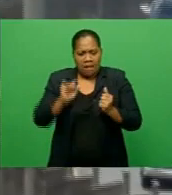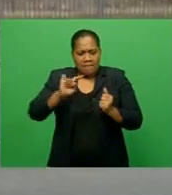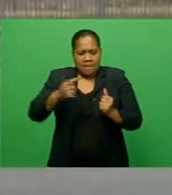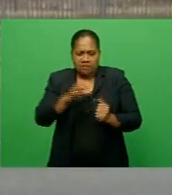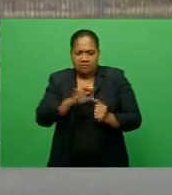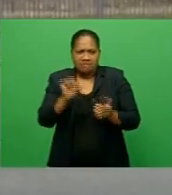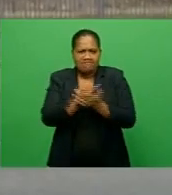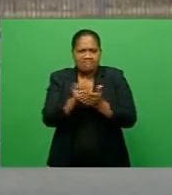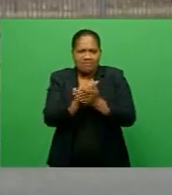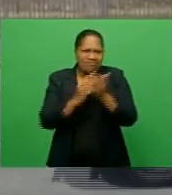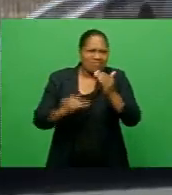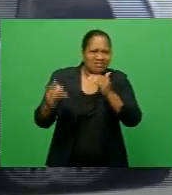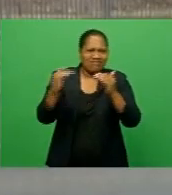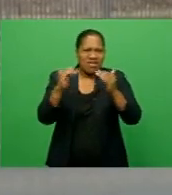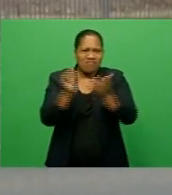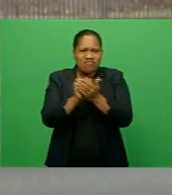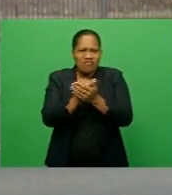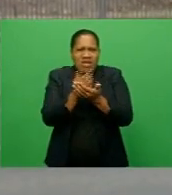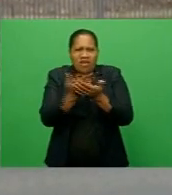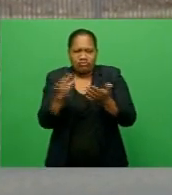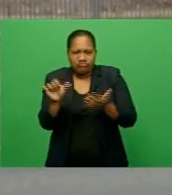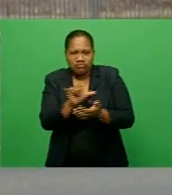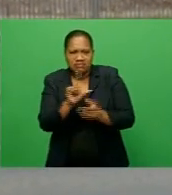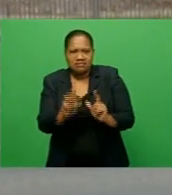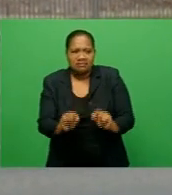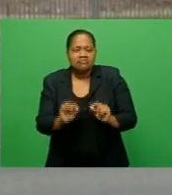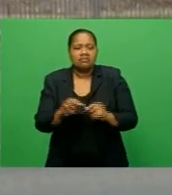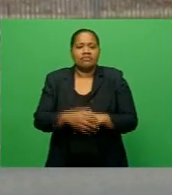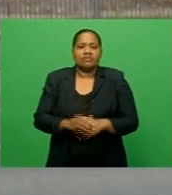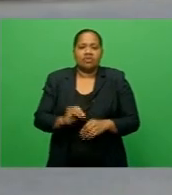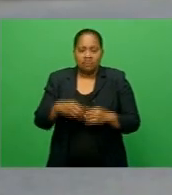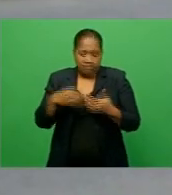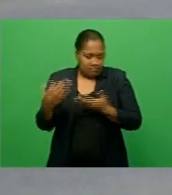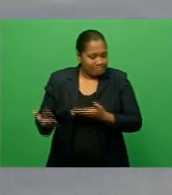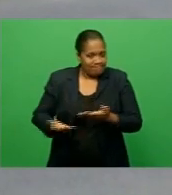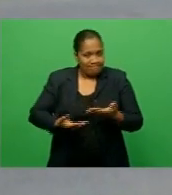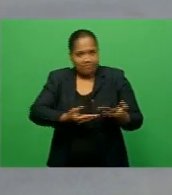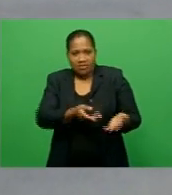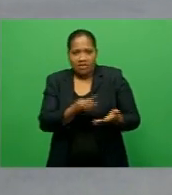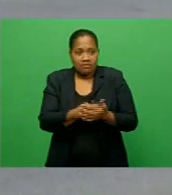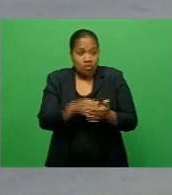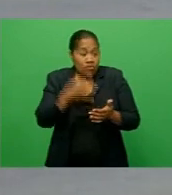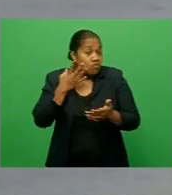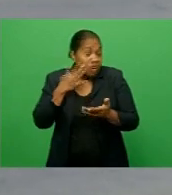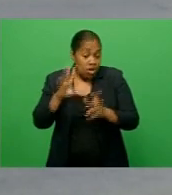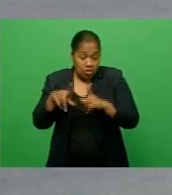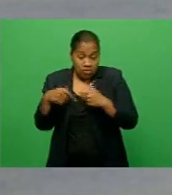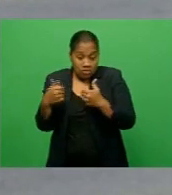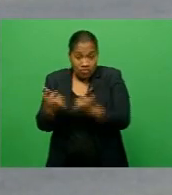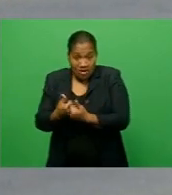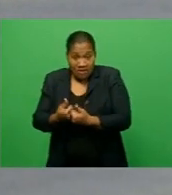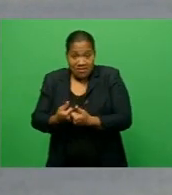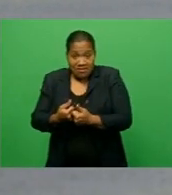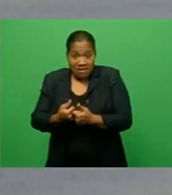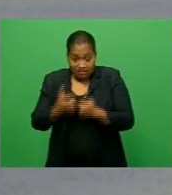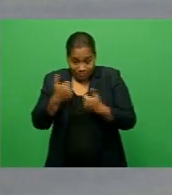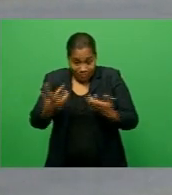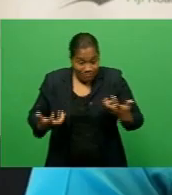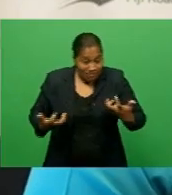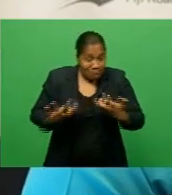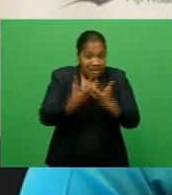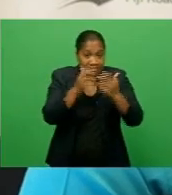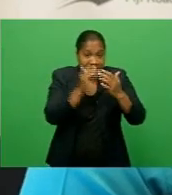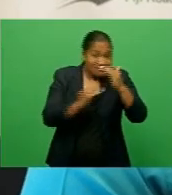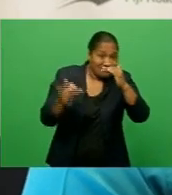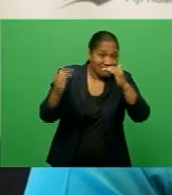standard. Prasad adds they will only return the retention money when the contractor meets the standard and quality stated in the contract.